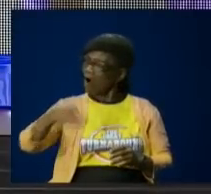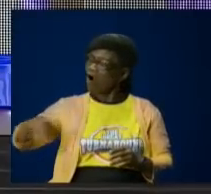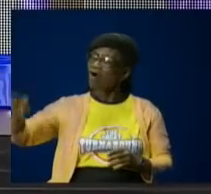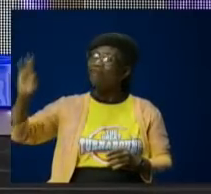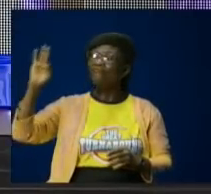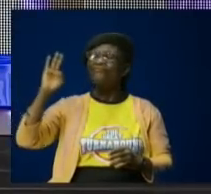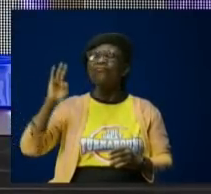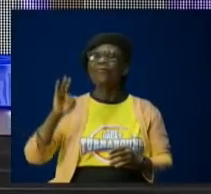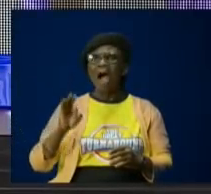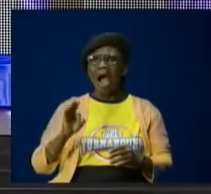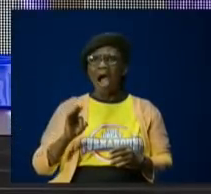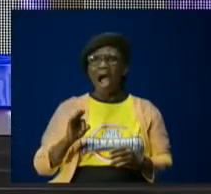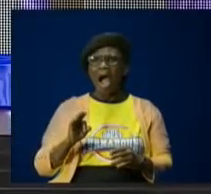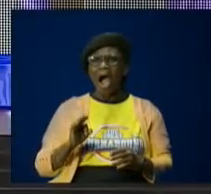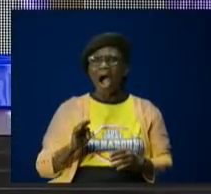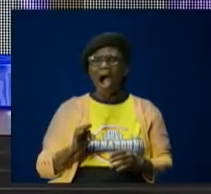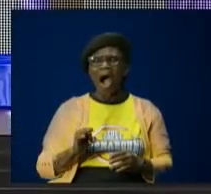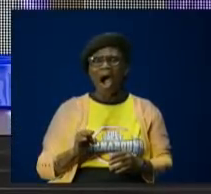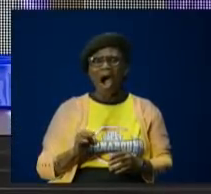I've heard from him.